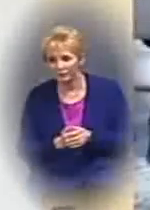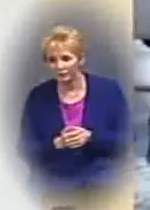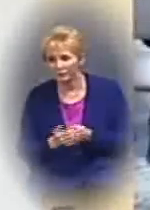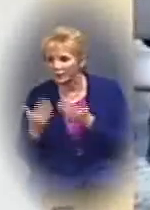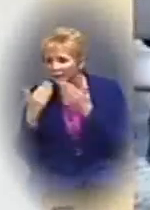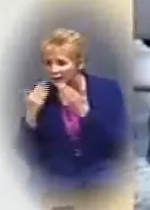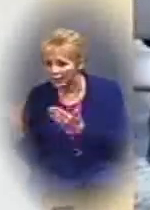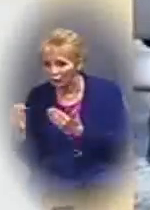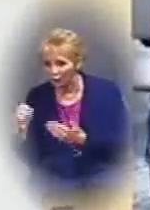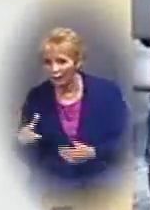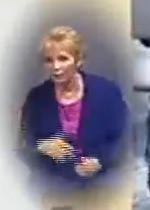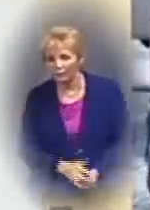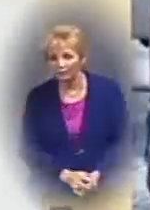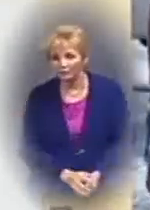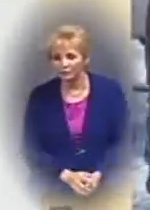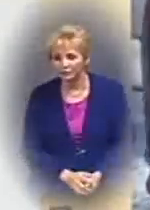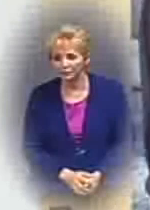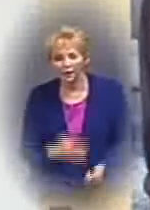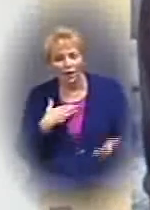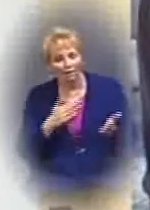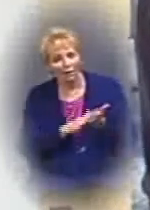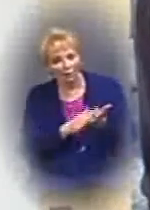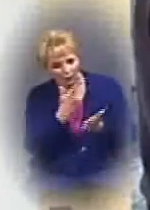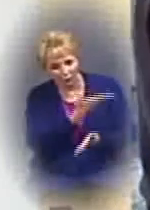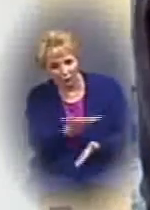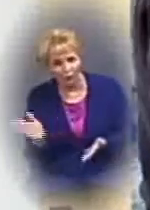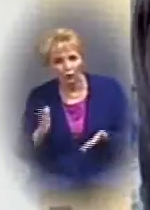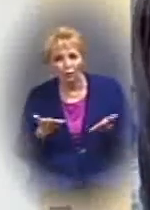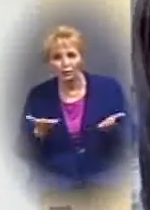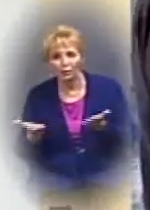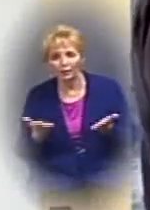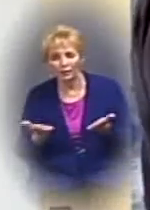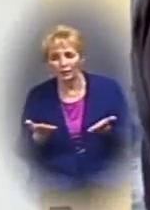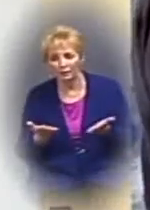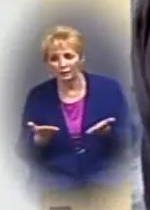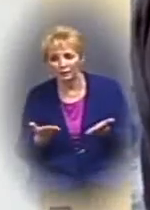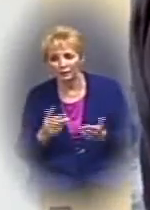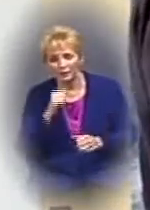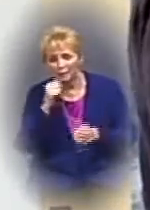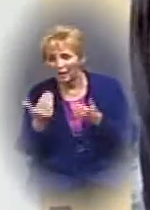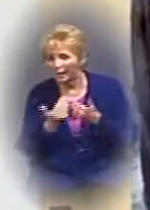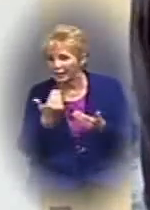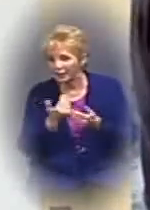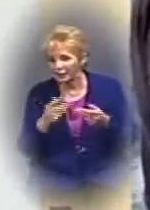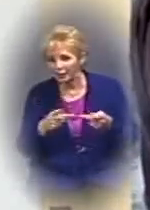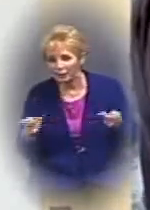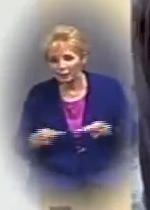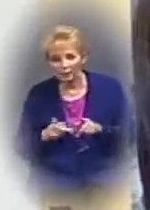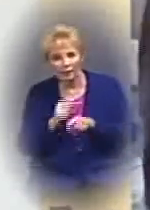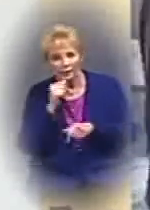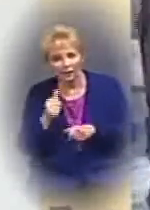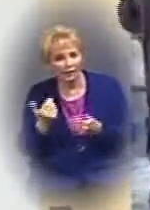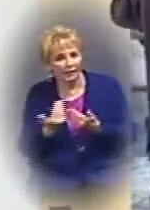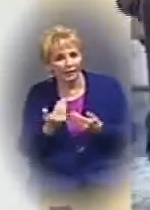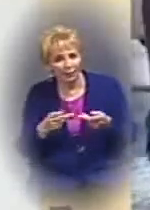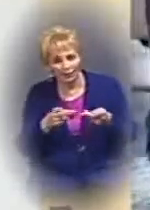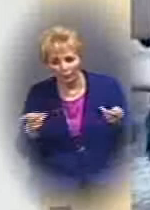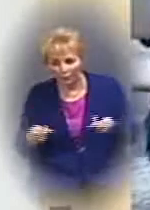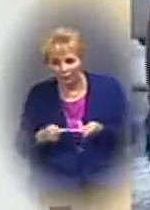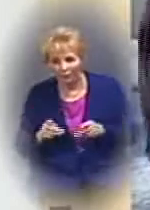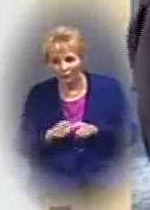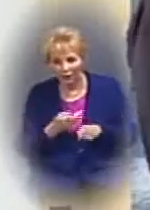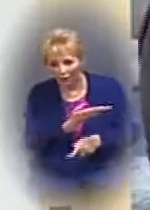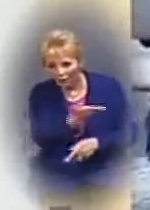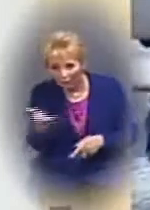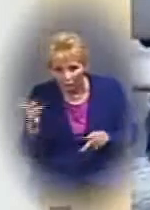Mel. I applaud you for your service. It's not an easy position, just like it's not an easy position a lot of the